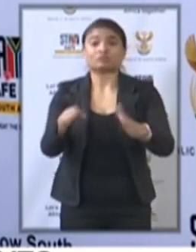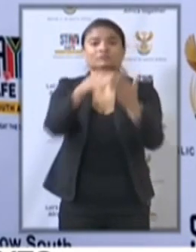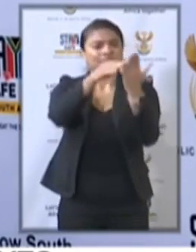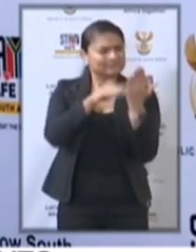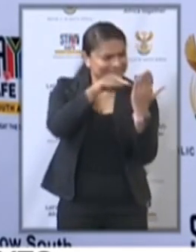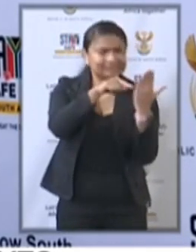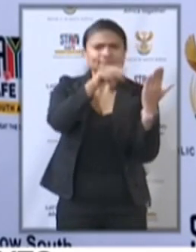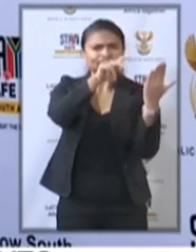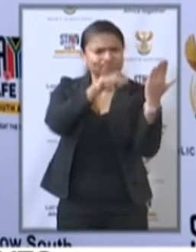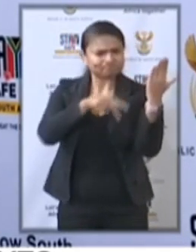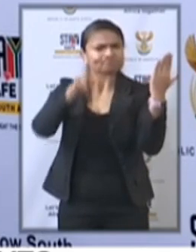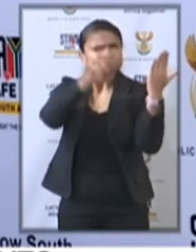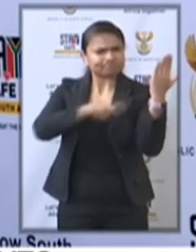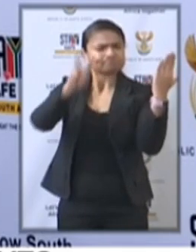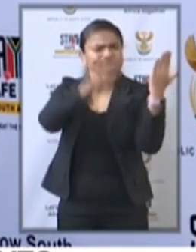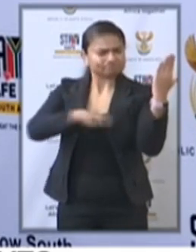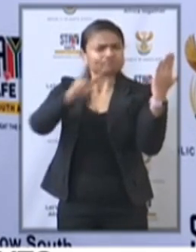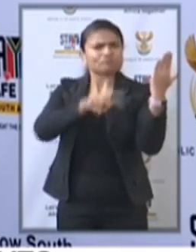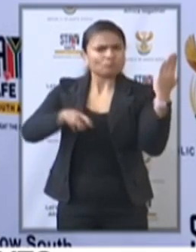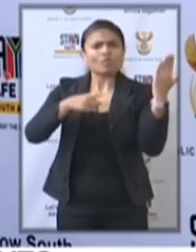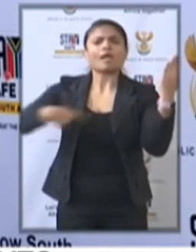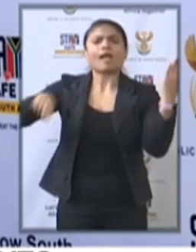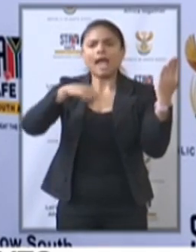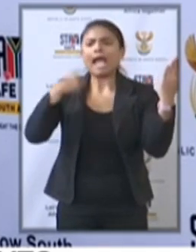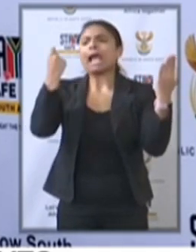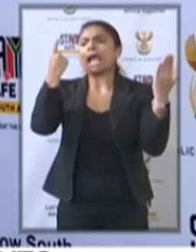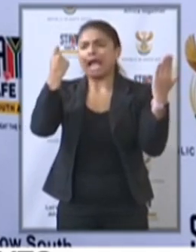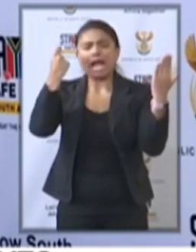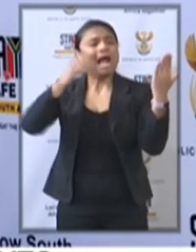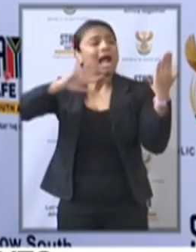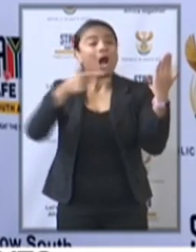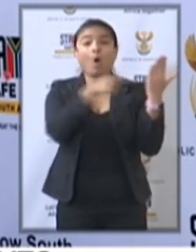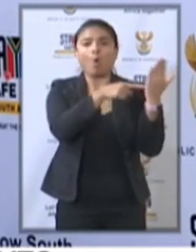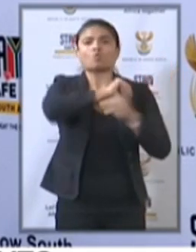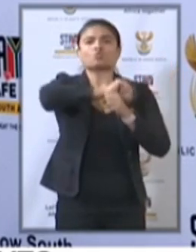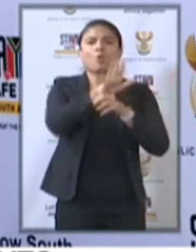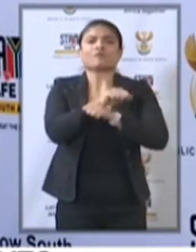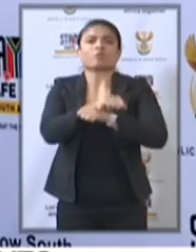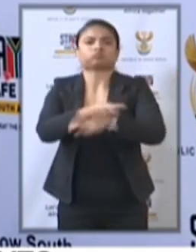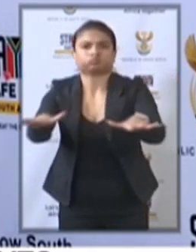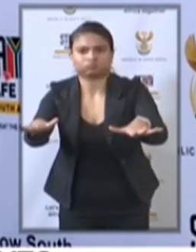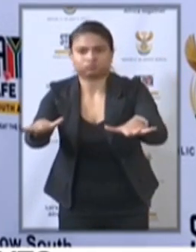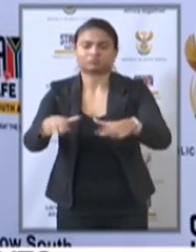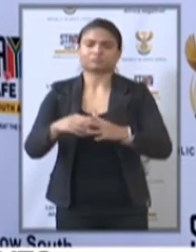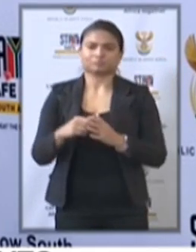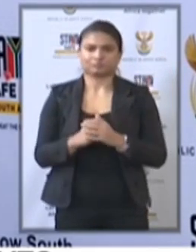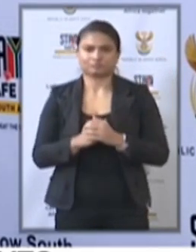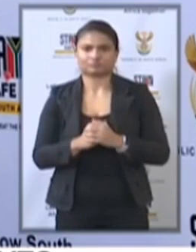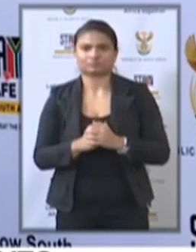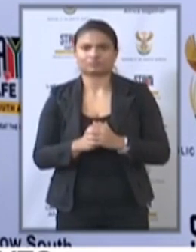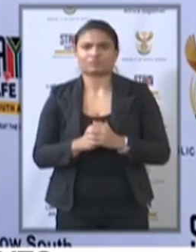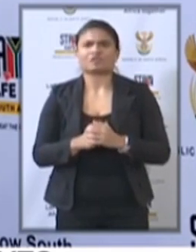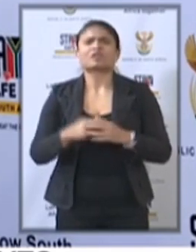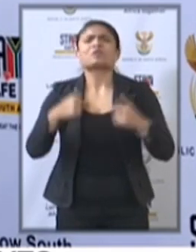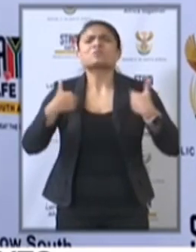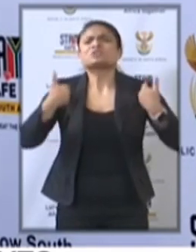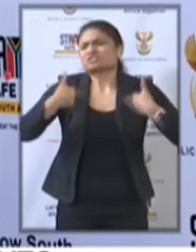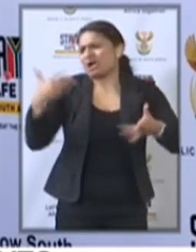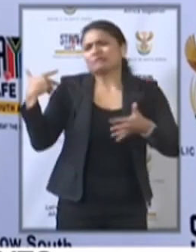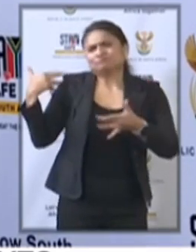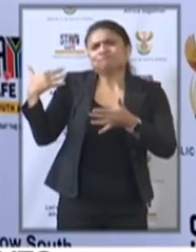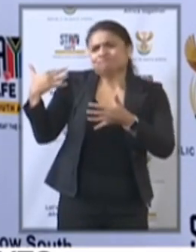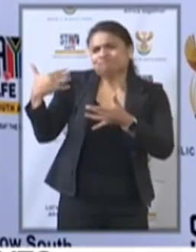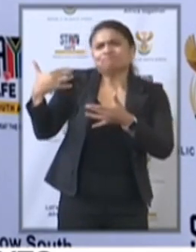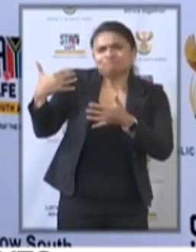understanding what is going on better so that we can respond appropriately. In the beginning of the pandemic, the Department of Science and